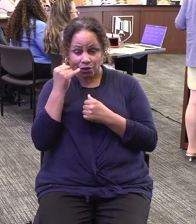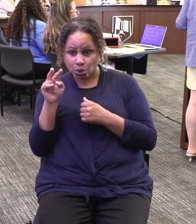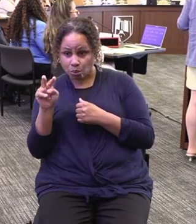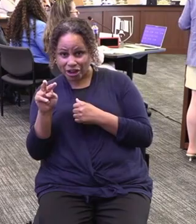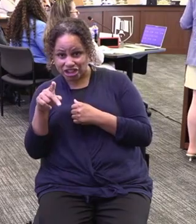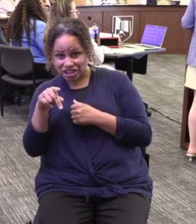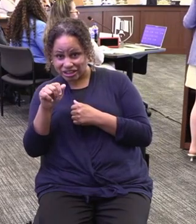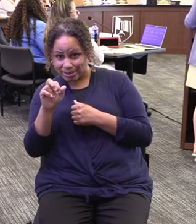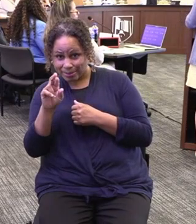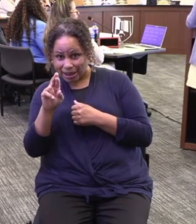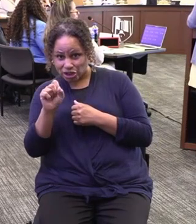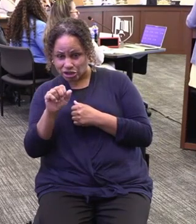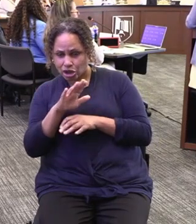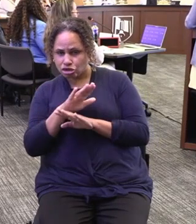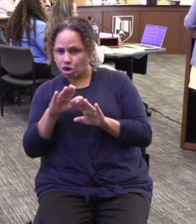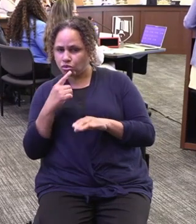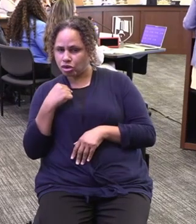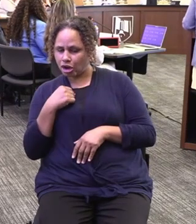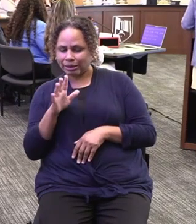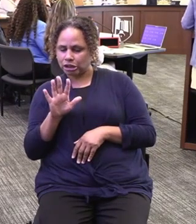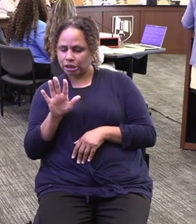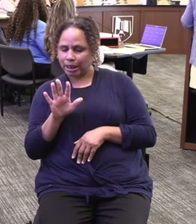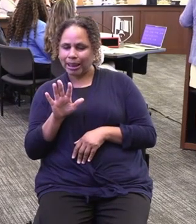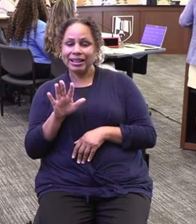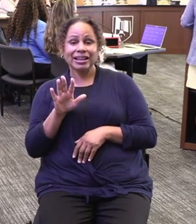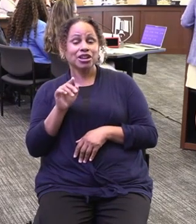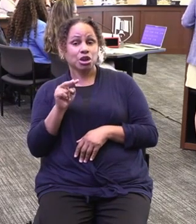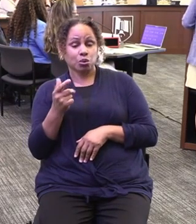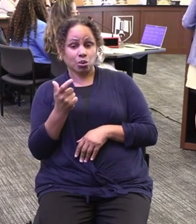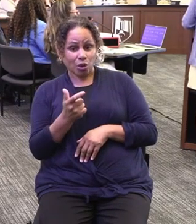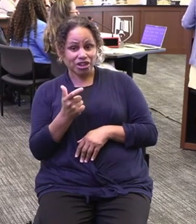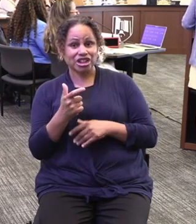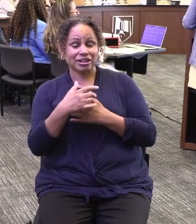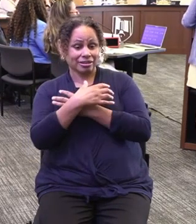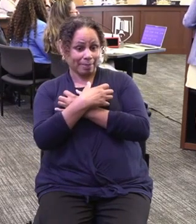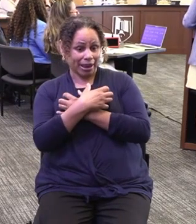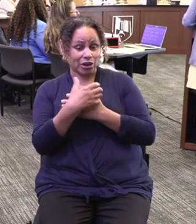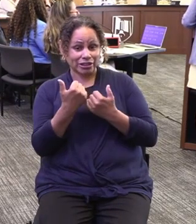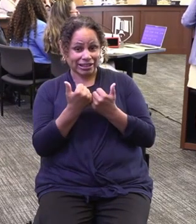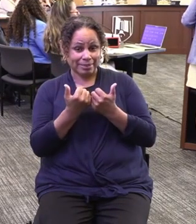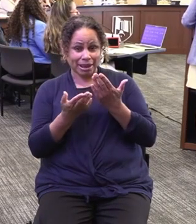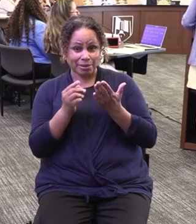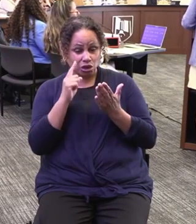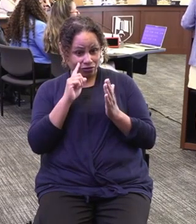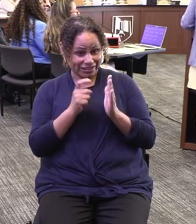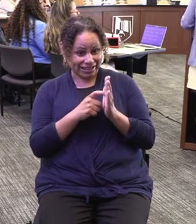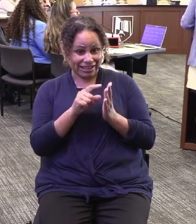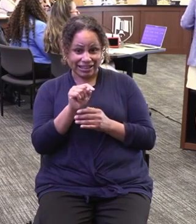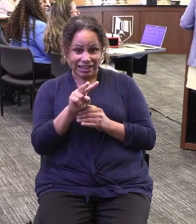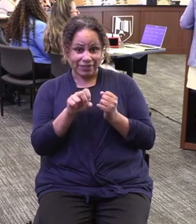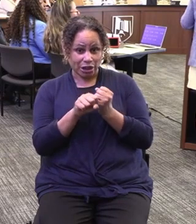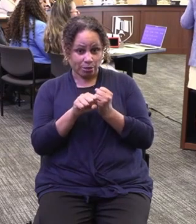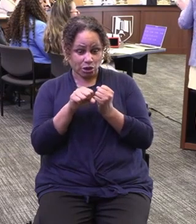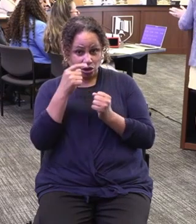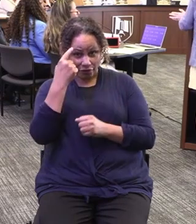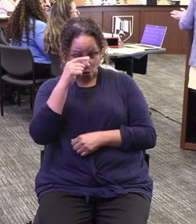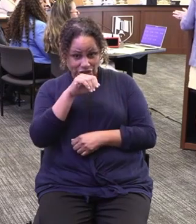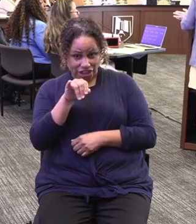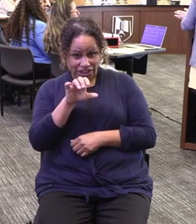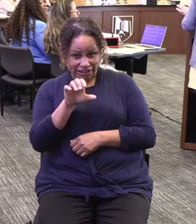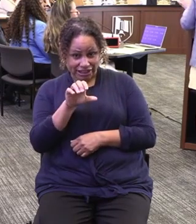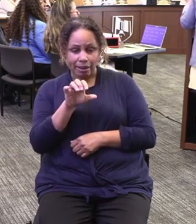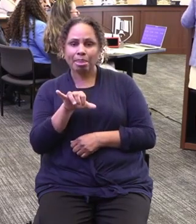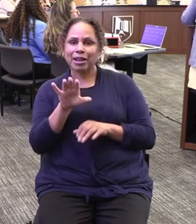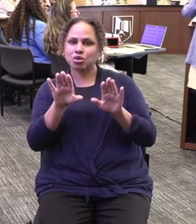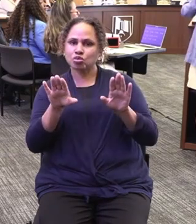to me. If you were watching the Bears games, you may have seen TV commercials for JJC. That's